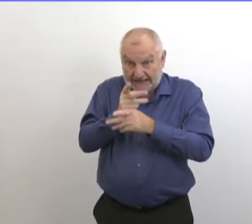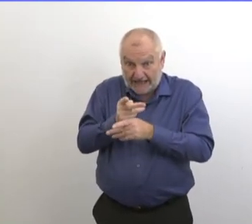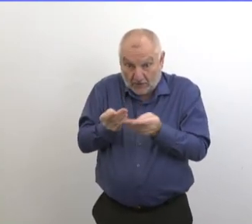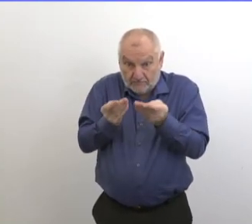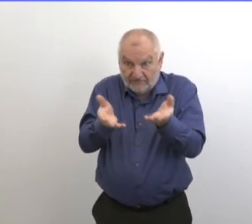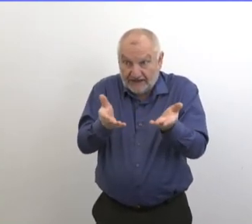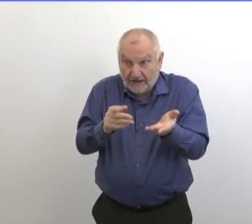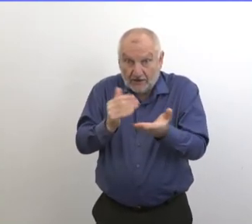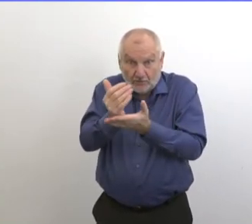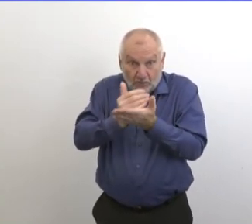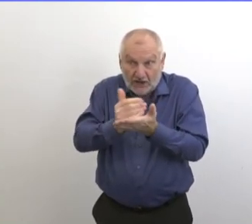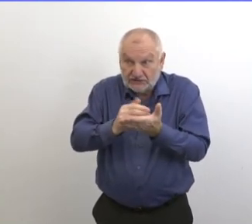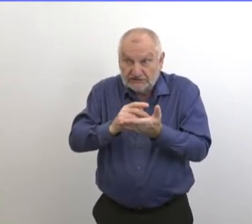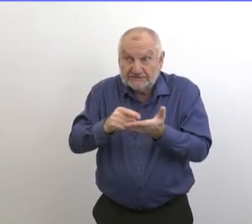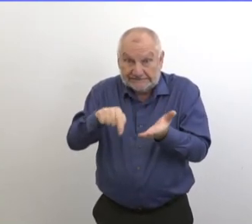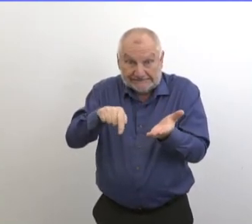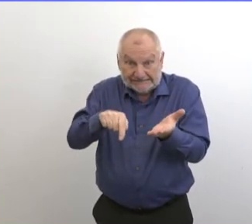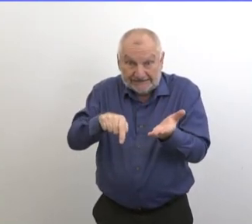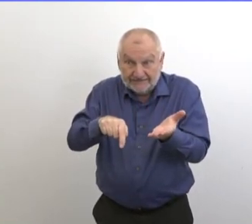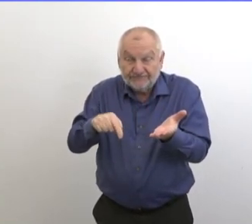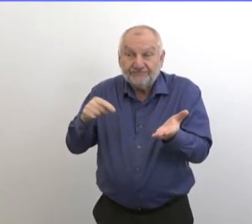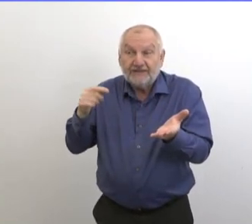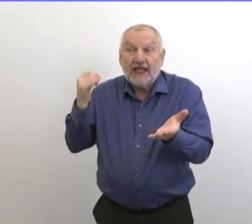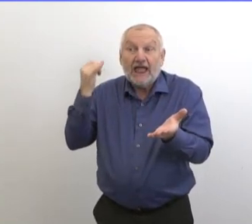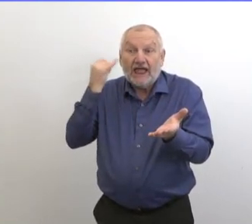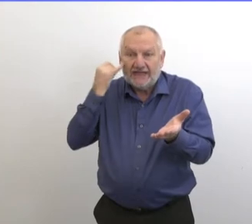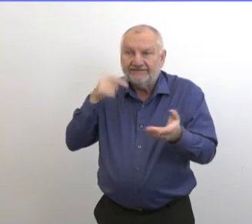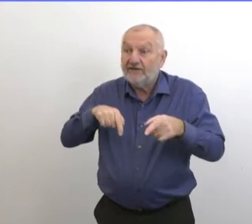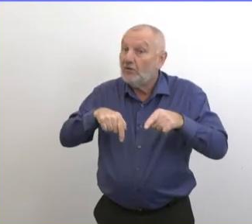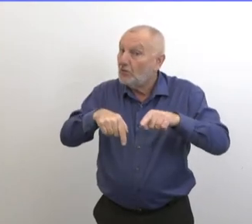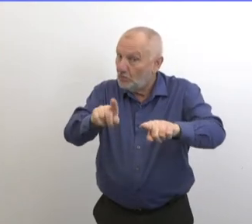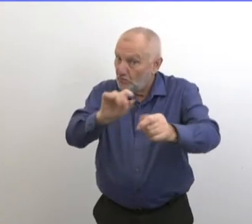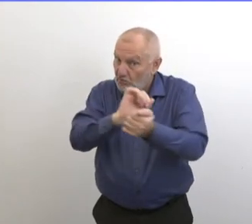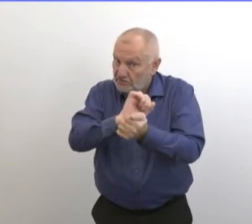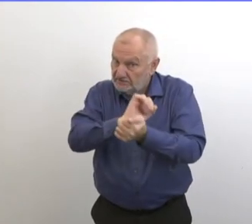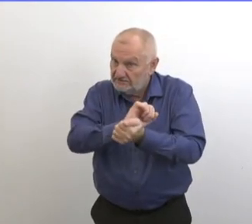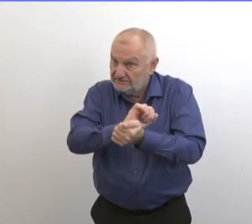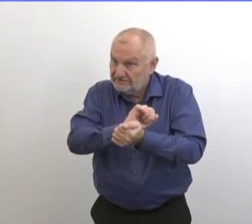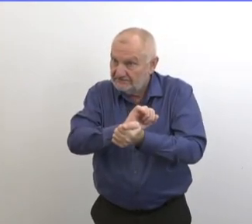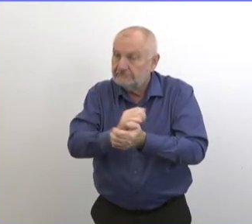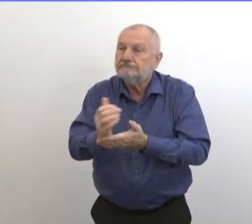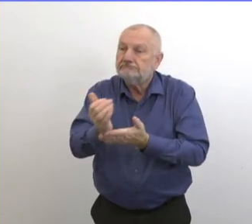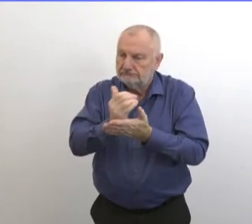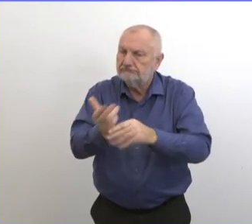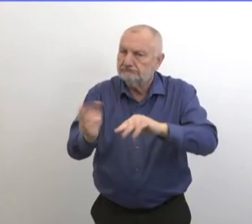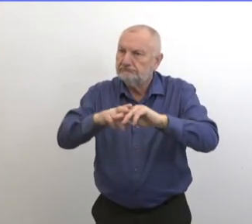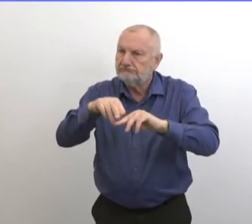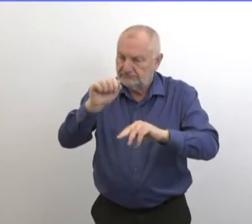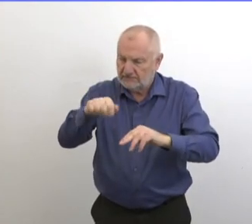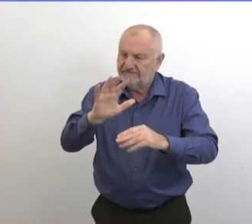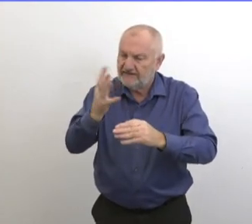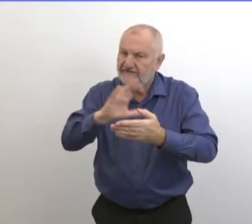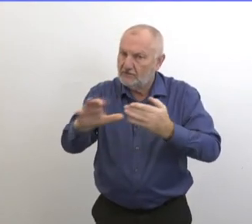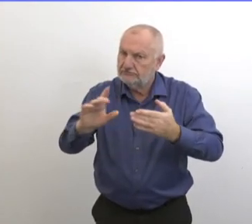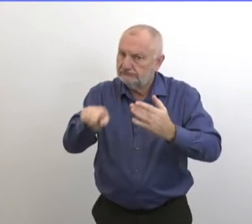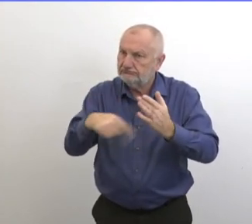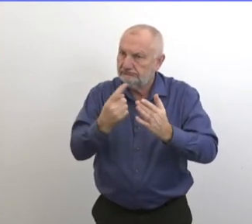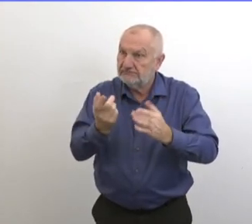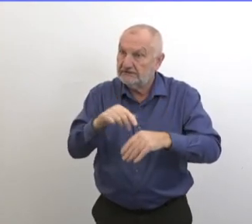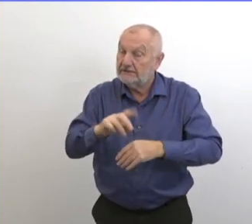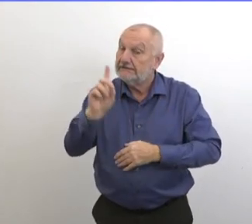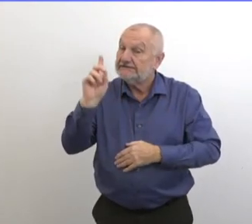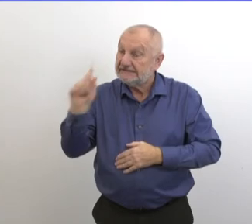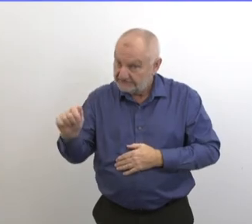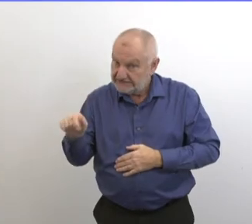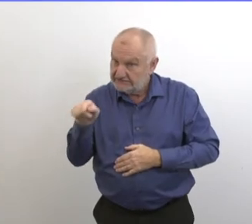with our clients. Again, and in the disability sector, CFS, as well as home